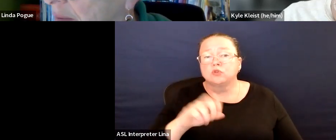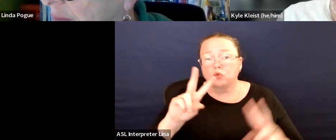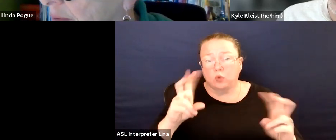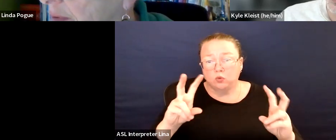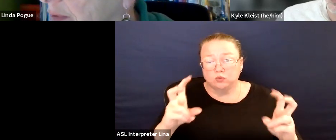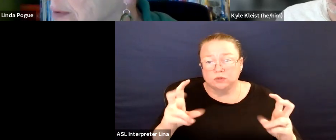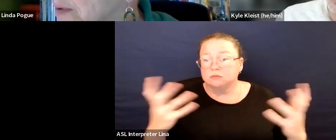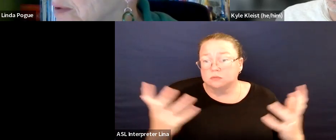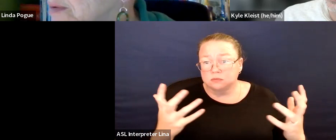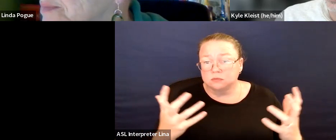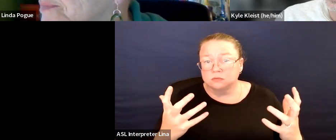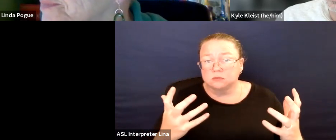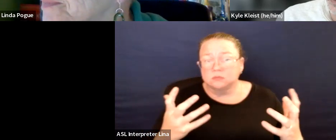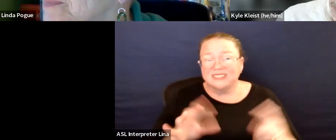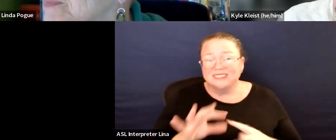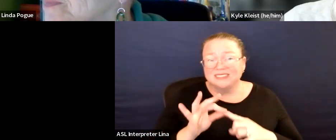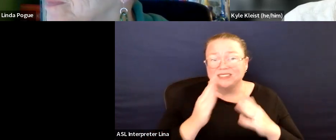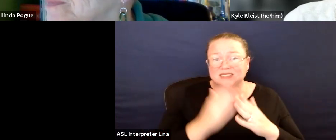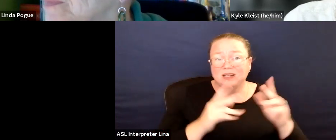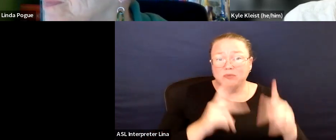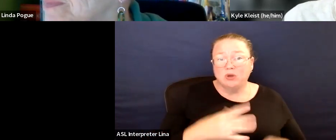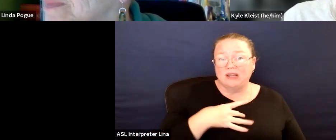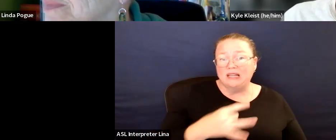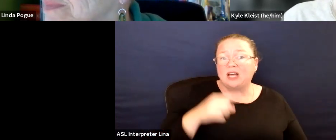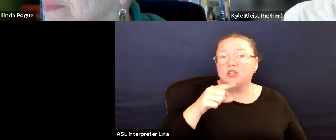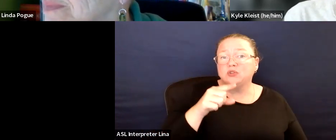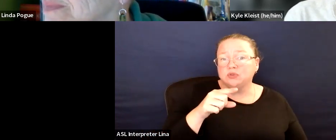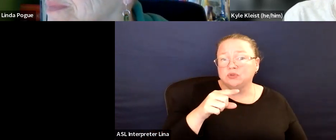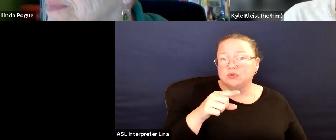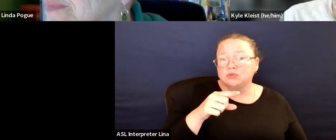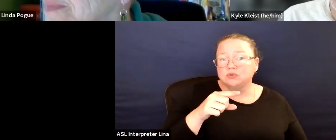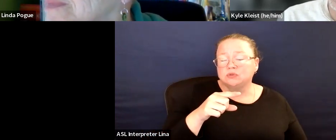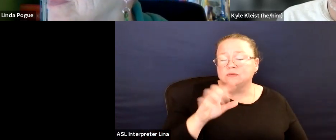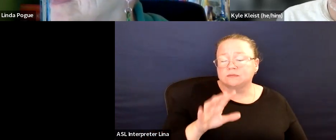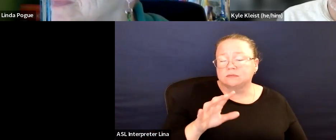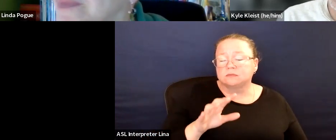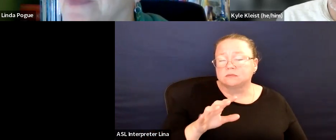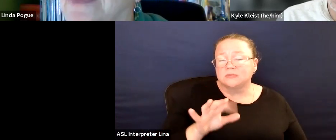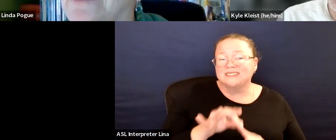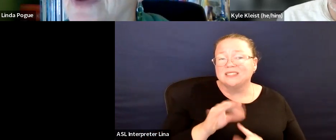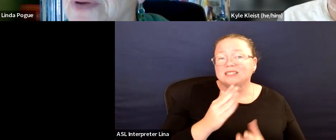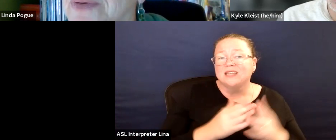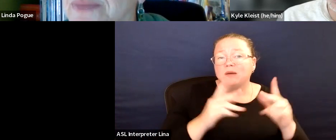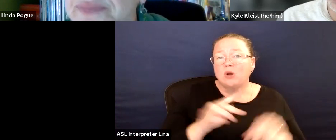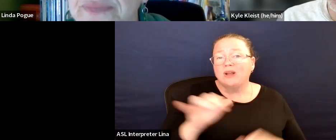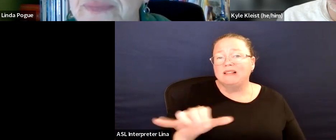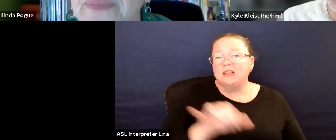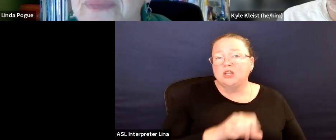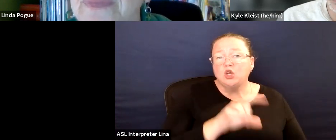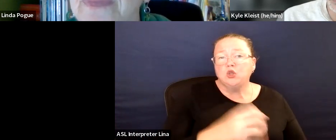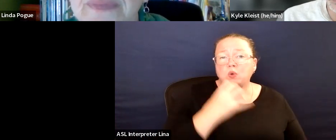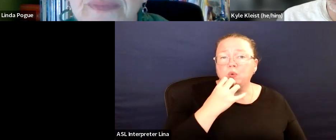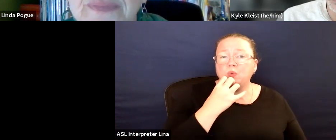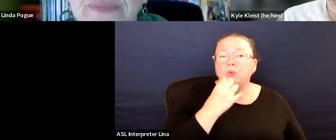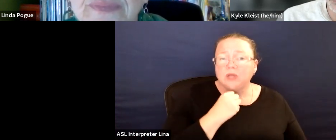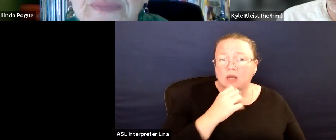quotes is, unless someone likes you, and unless someone like you cares a